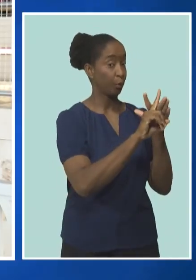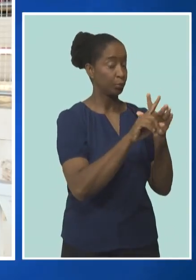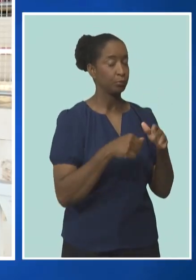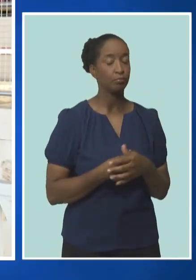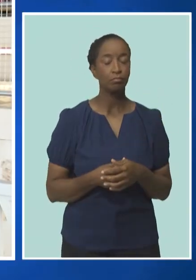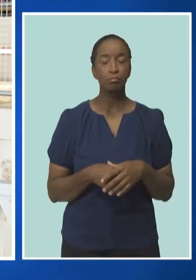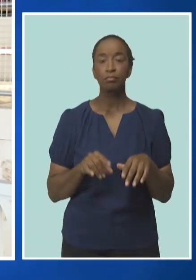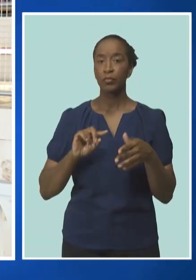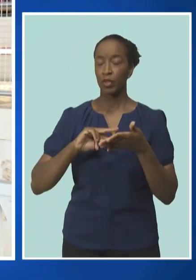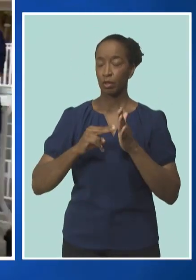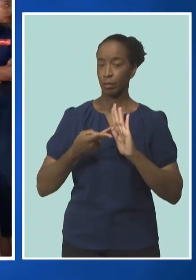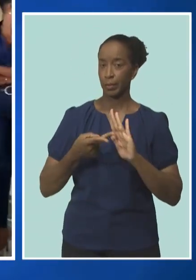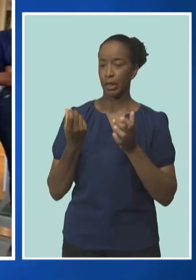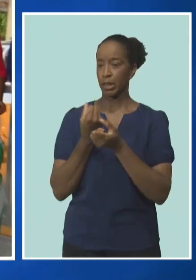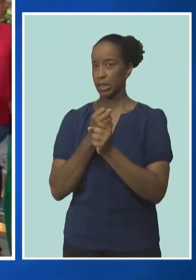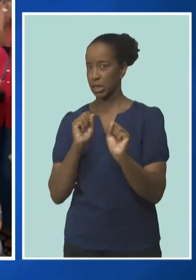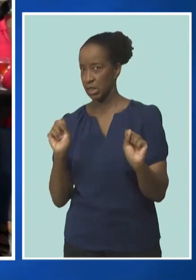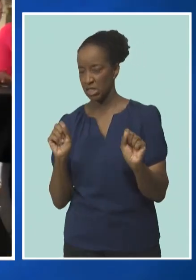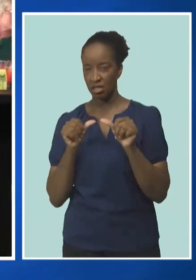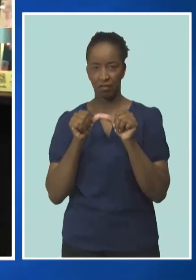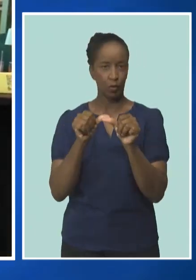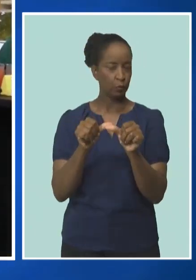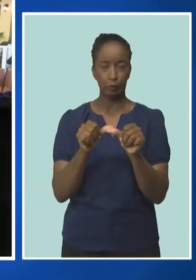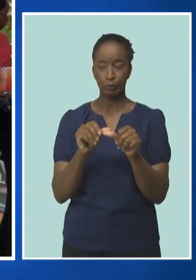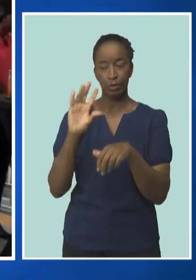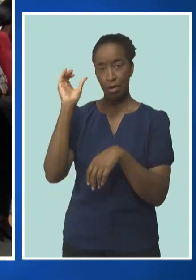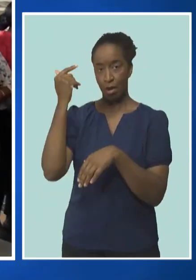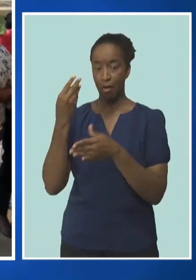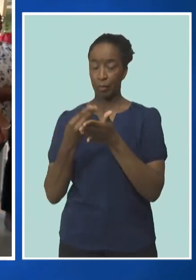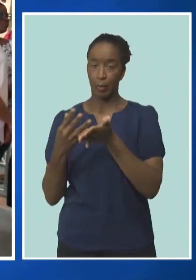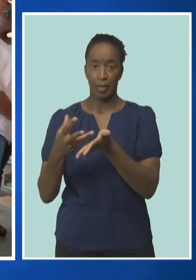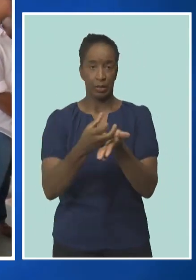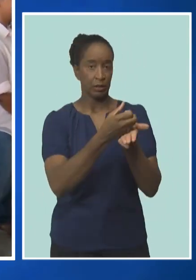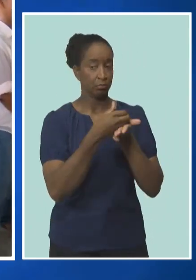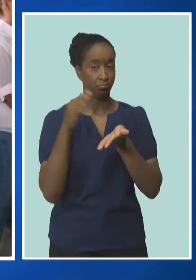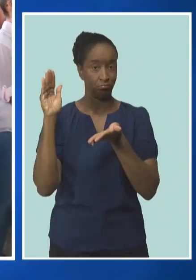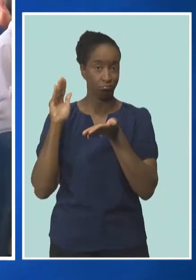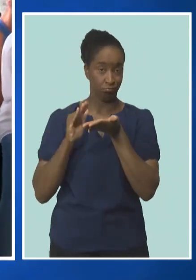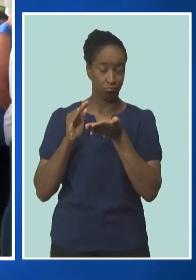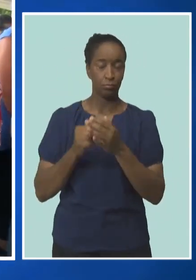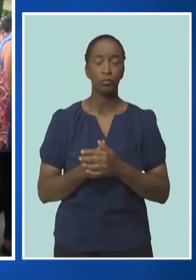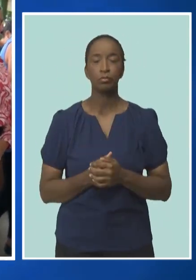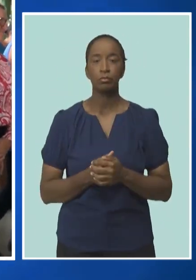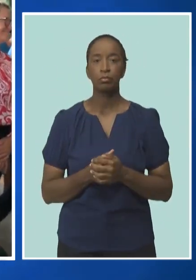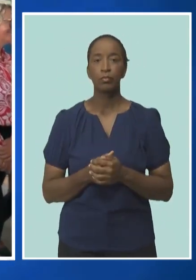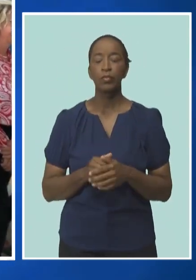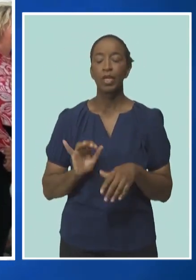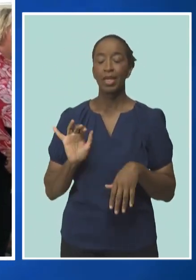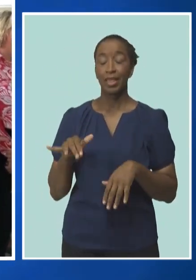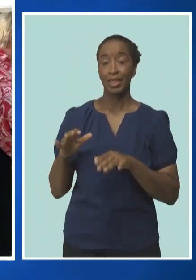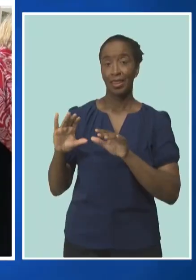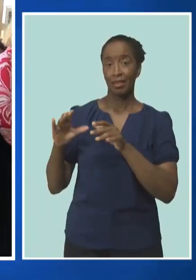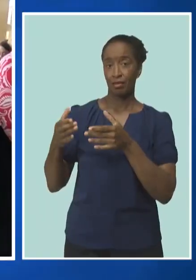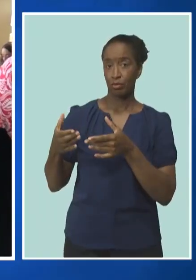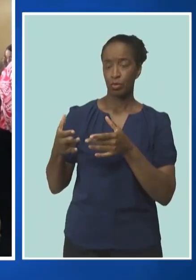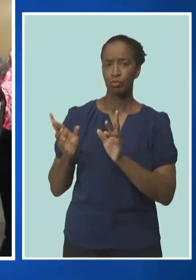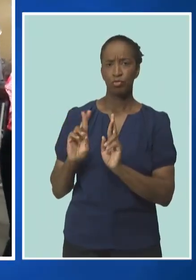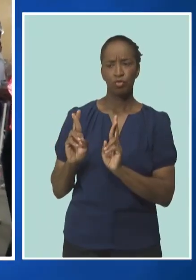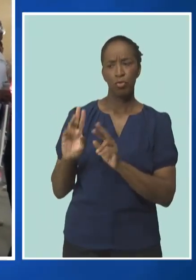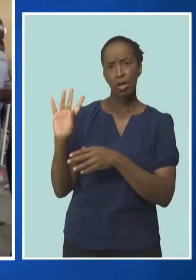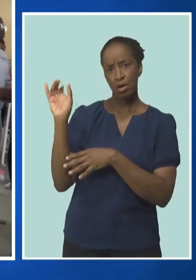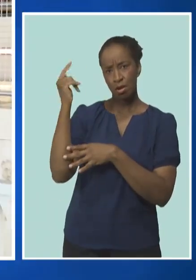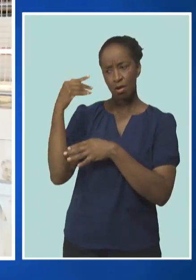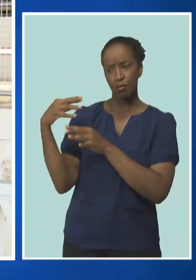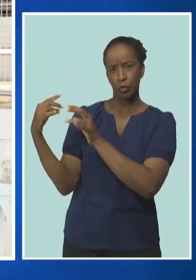government revenues. He cited what he calls solutions, noting that the association is ready to negotiate the